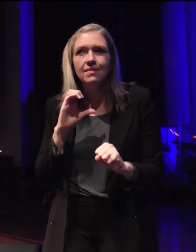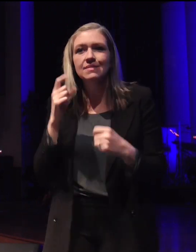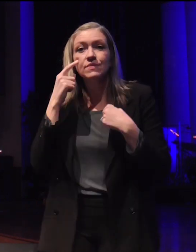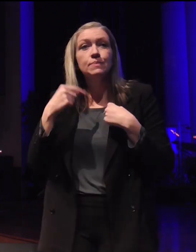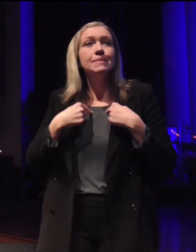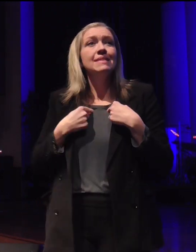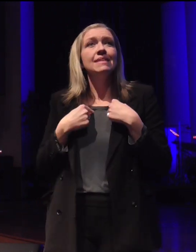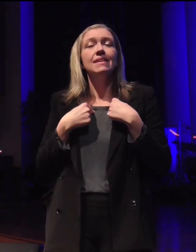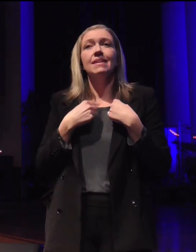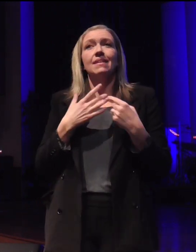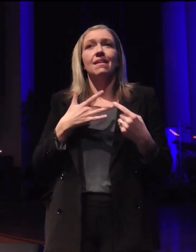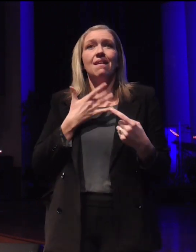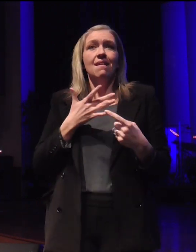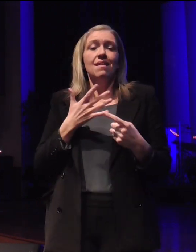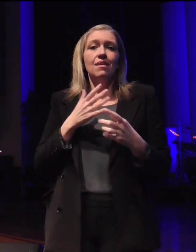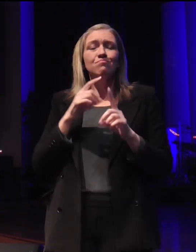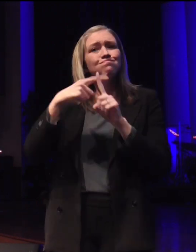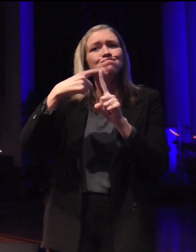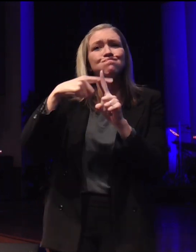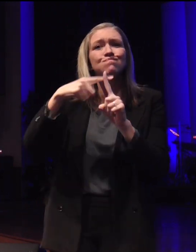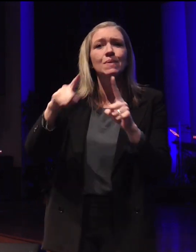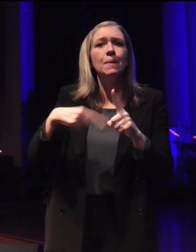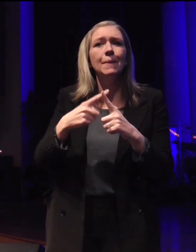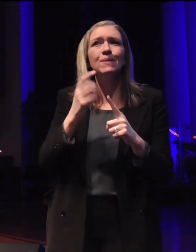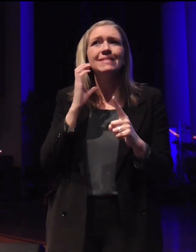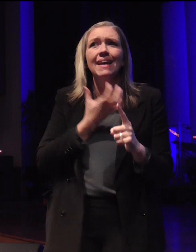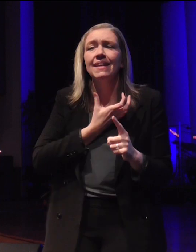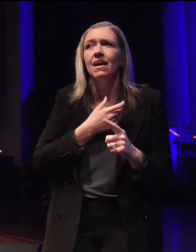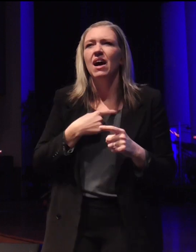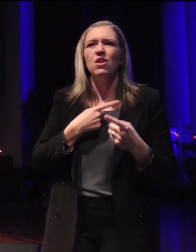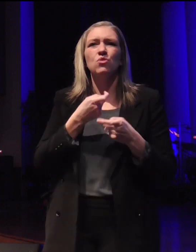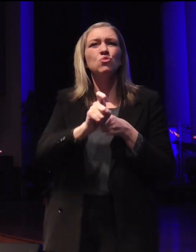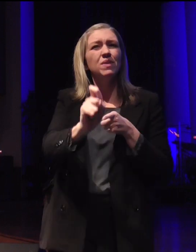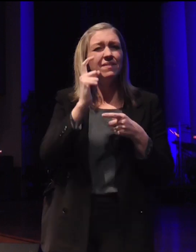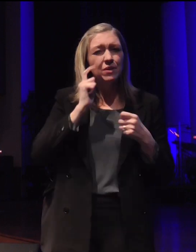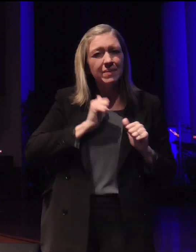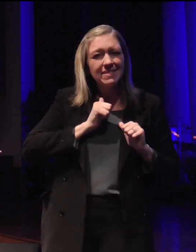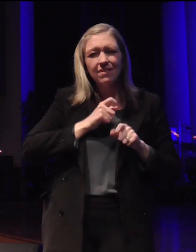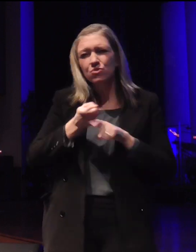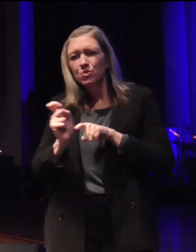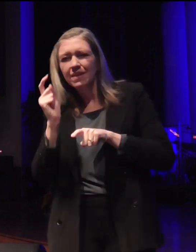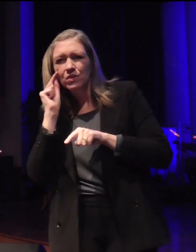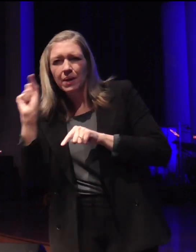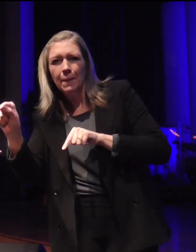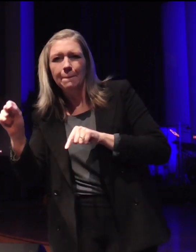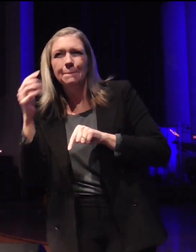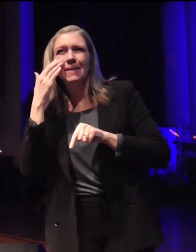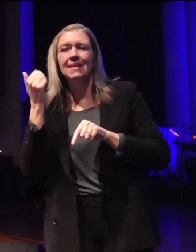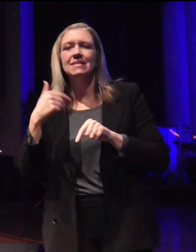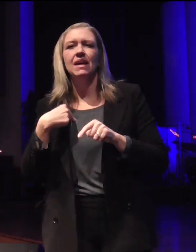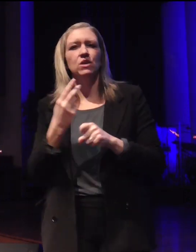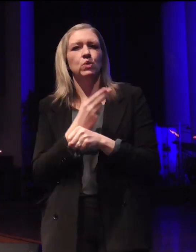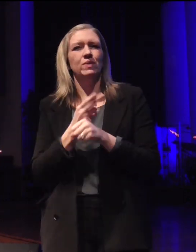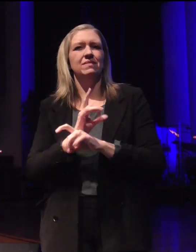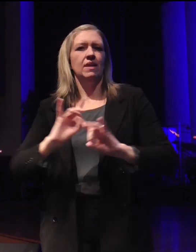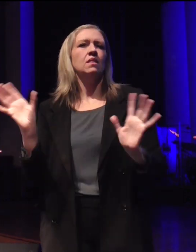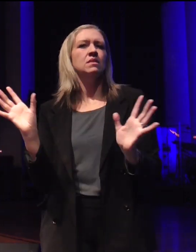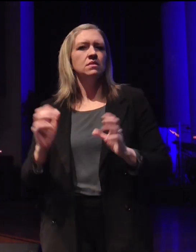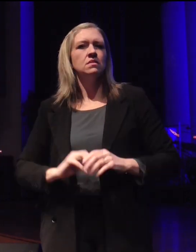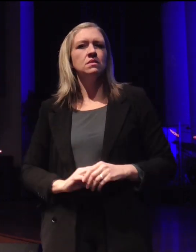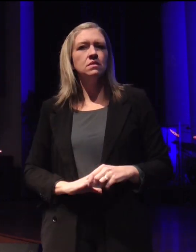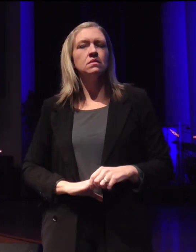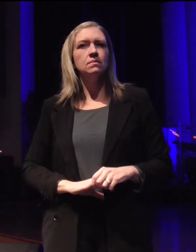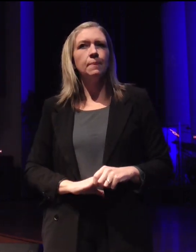great, joyful thing. And I ruined it for myself and for him by extending myself in violence. Now,